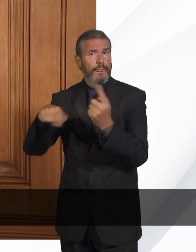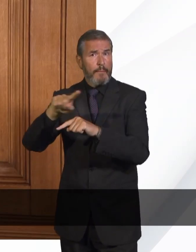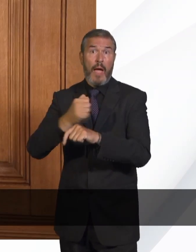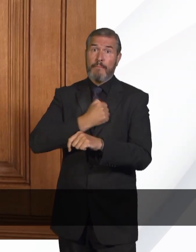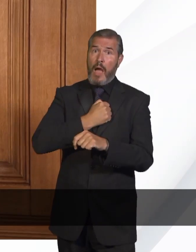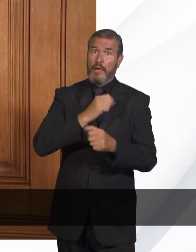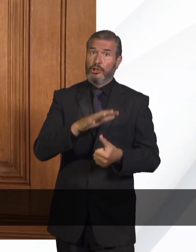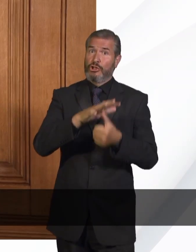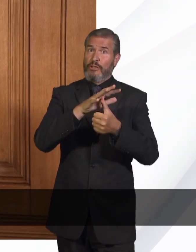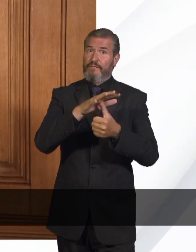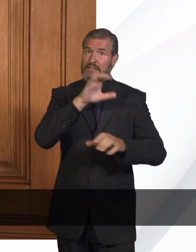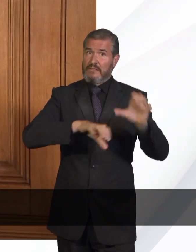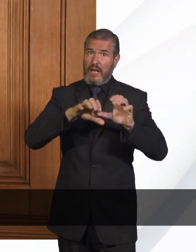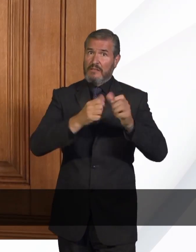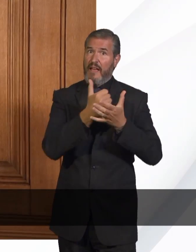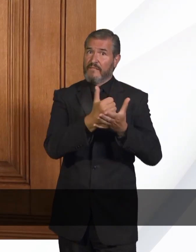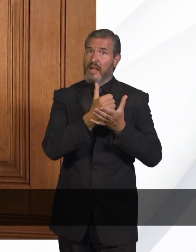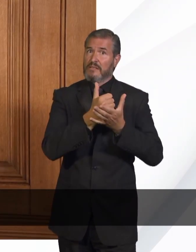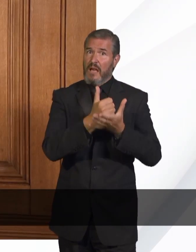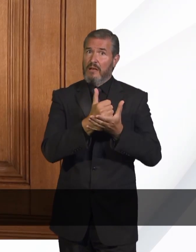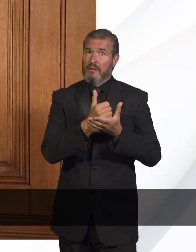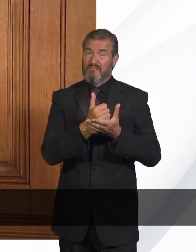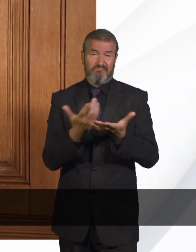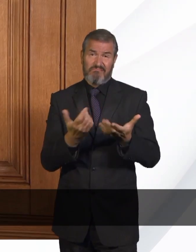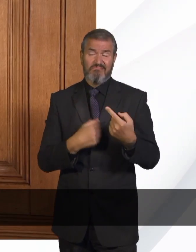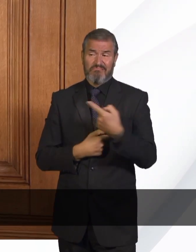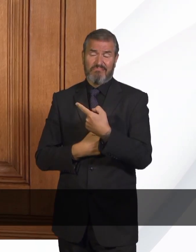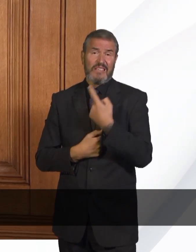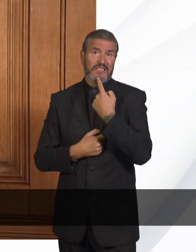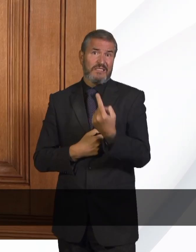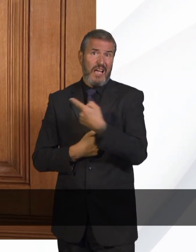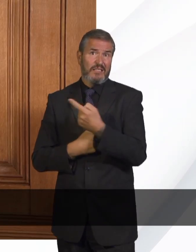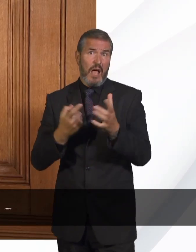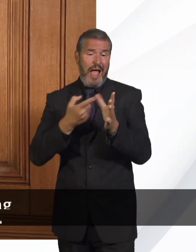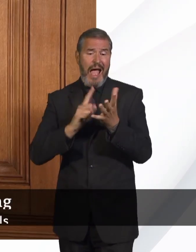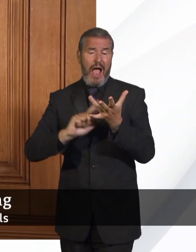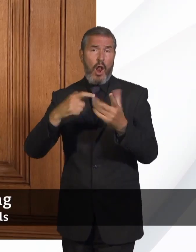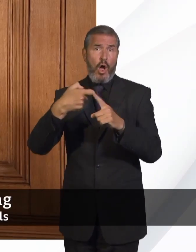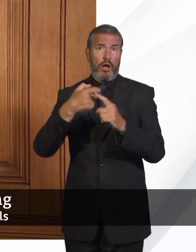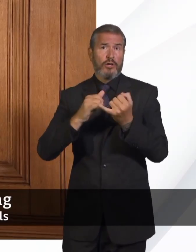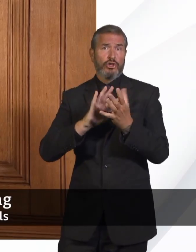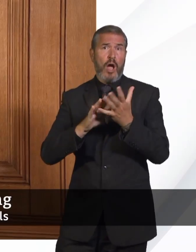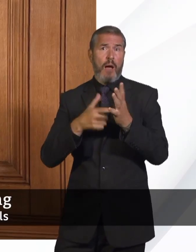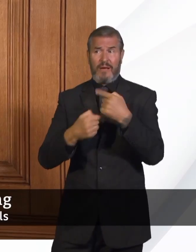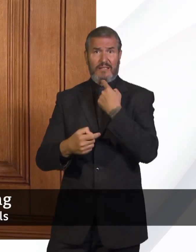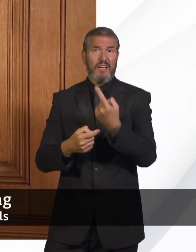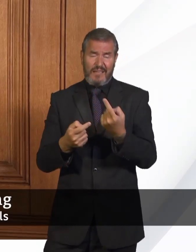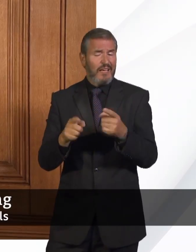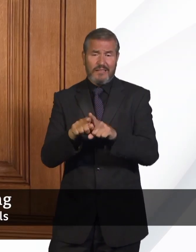Chief Scientific Advisor. And I think it's really very much as Minister Sharma said there,